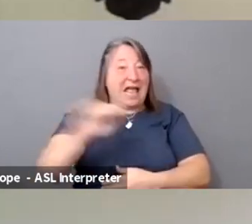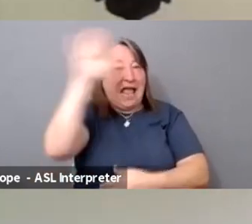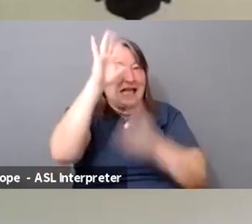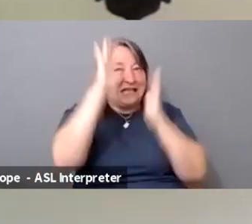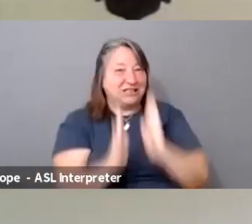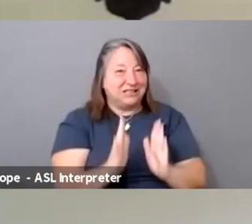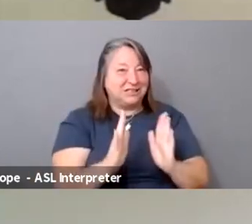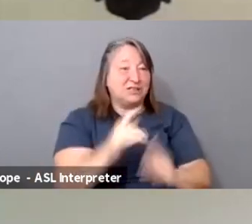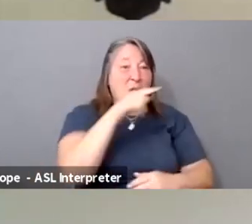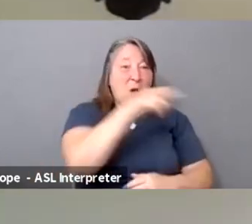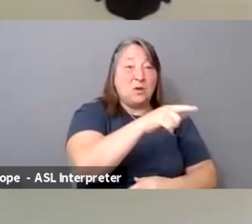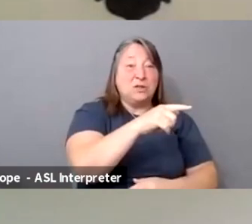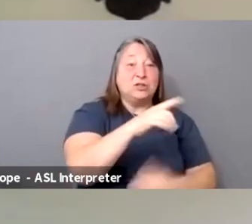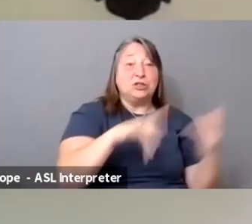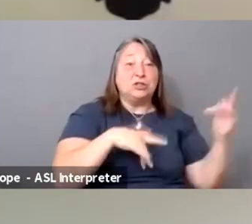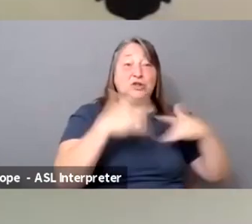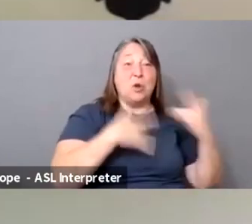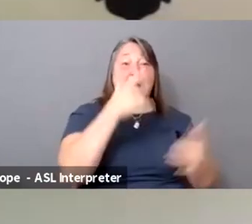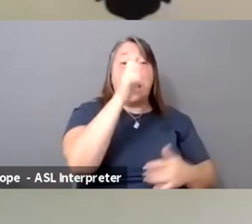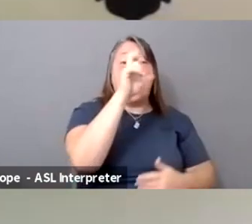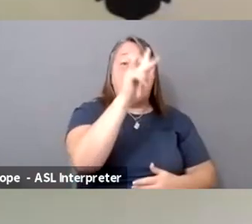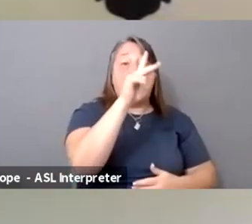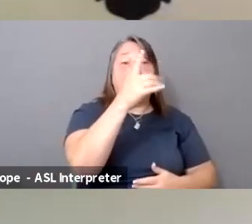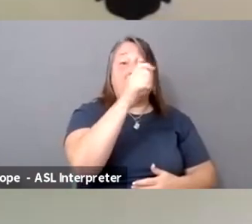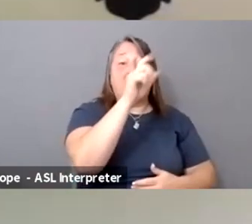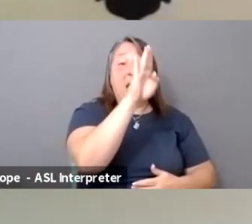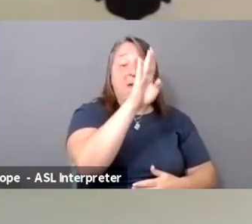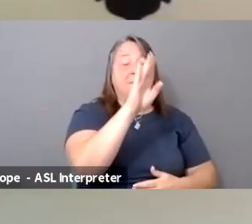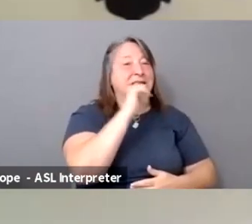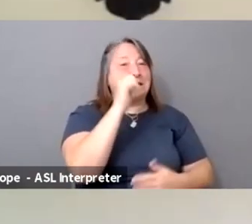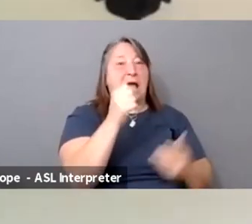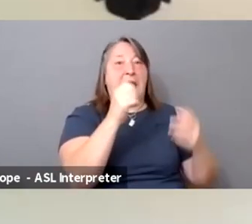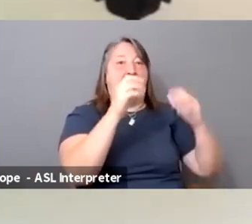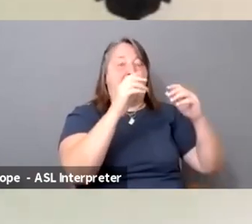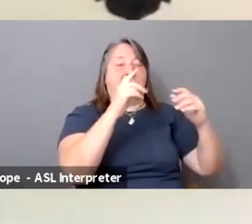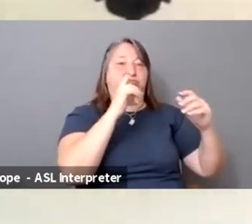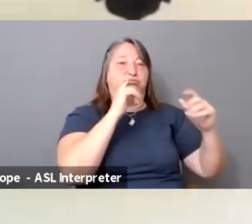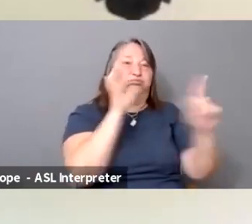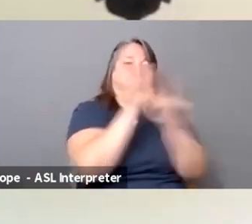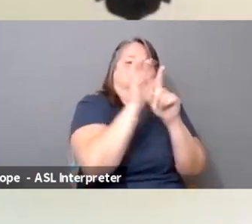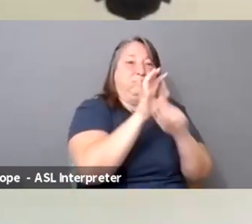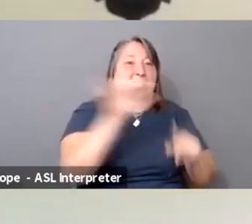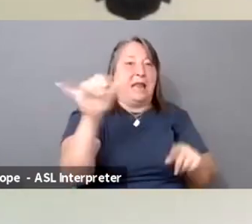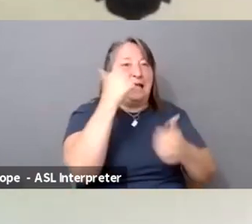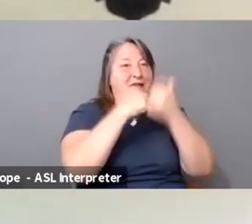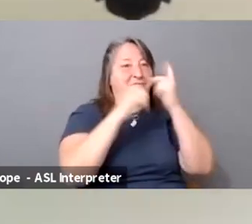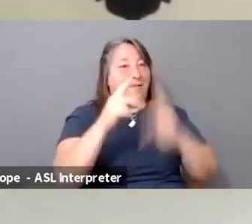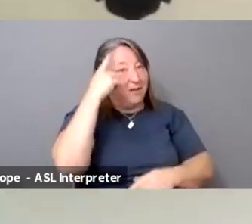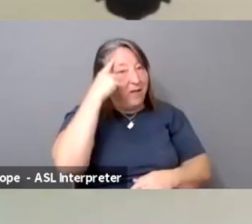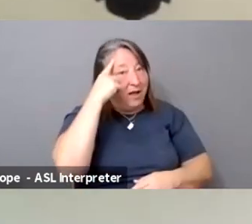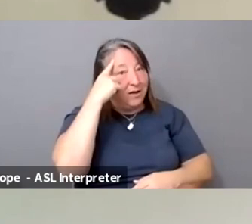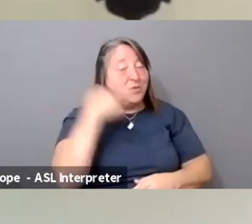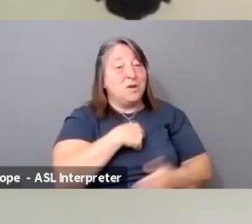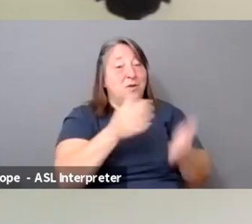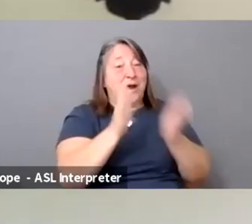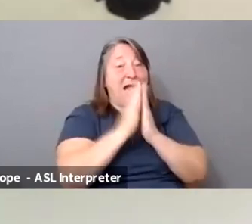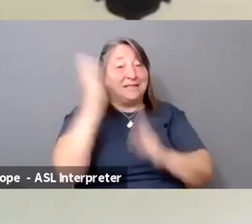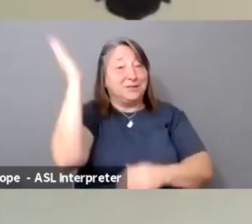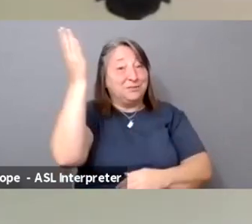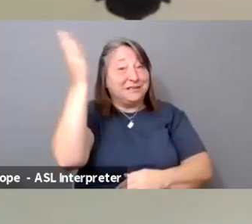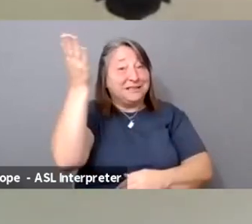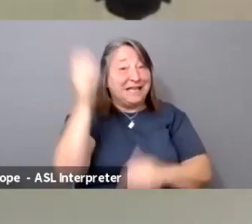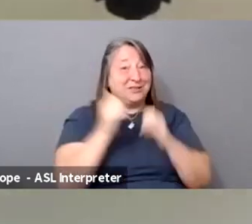up the way everybody thought. And I still remember we had been asked to present together at the